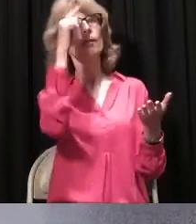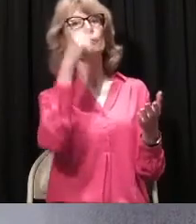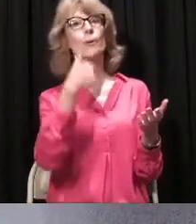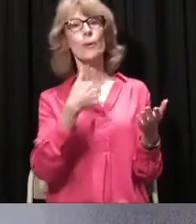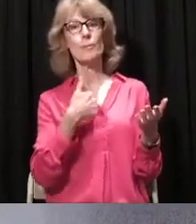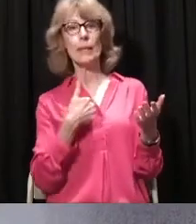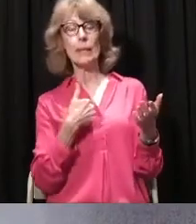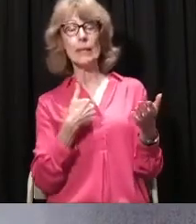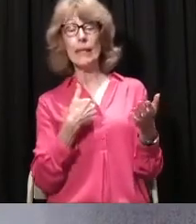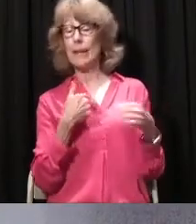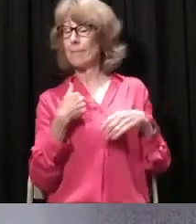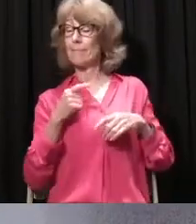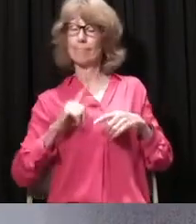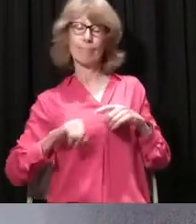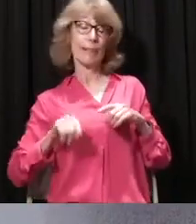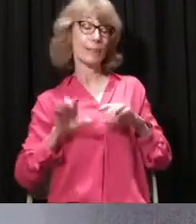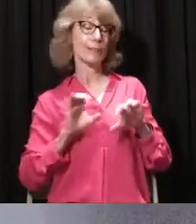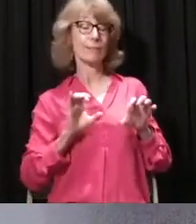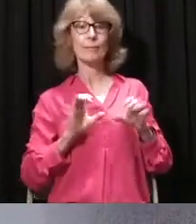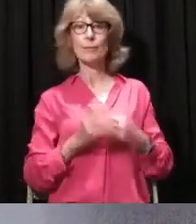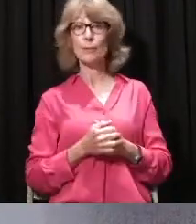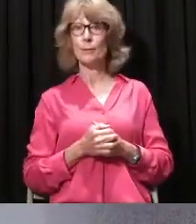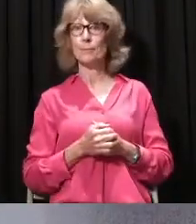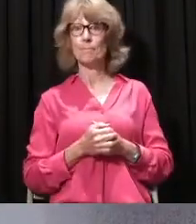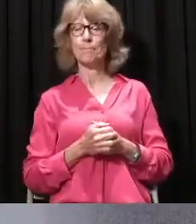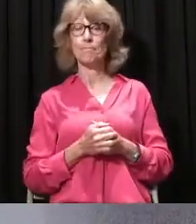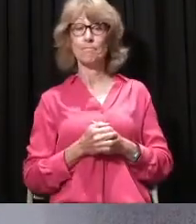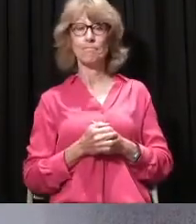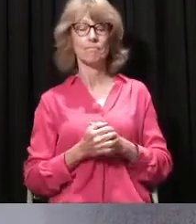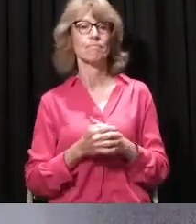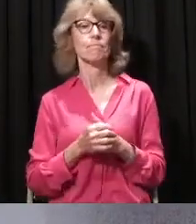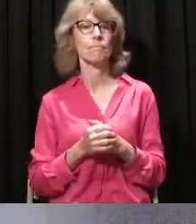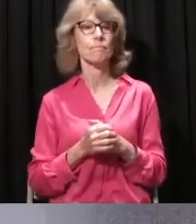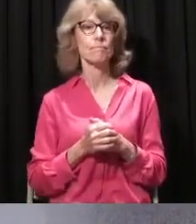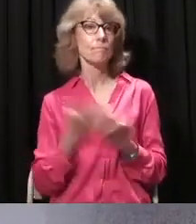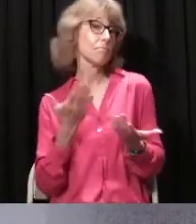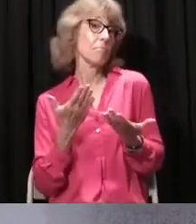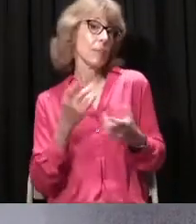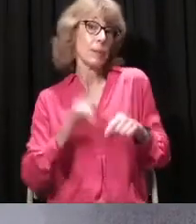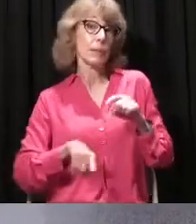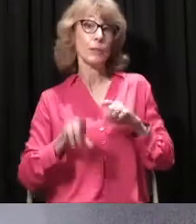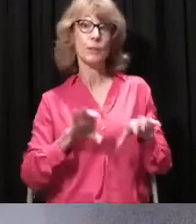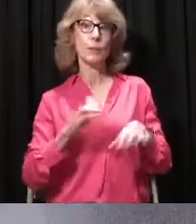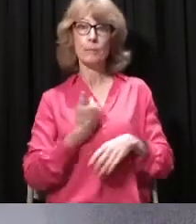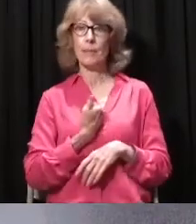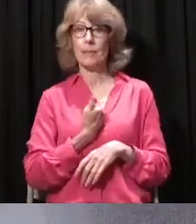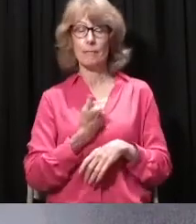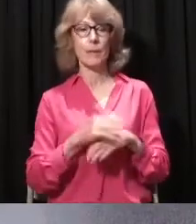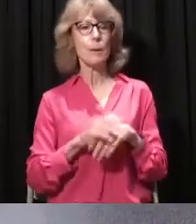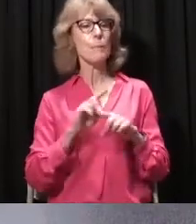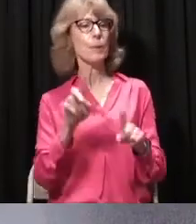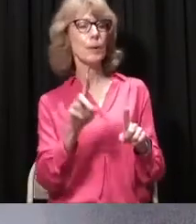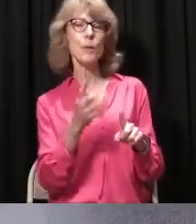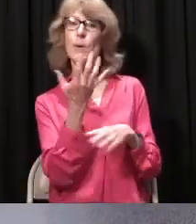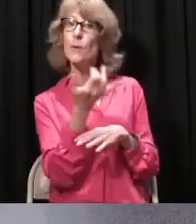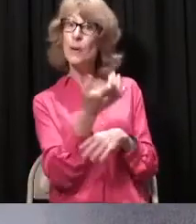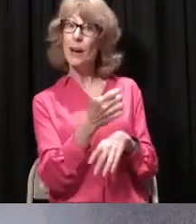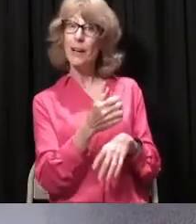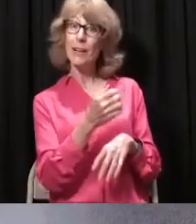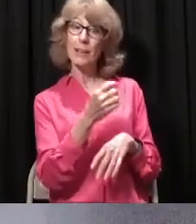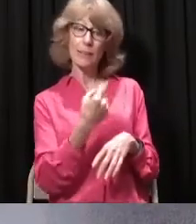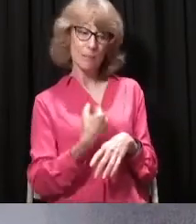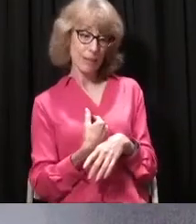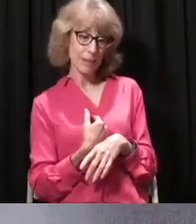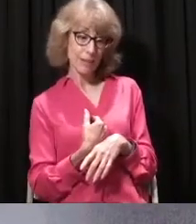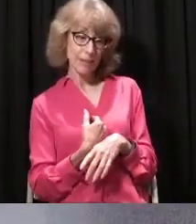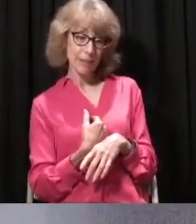did not do for myself, or maybe I could not do for myself. See, why me? It's really easy to think why